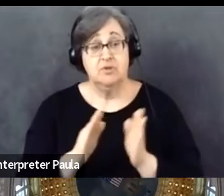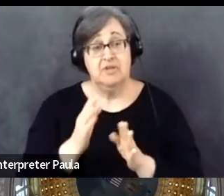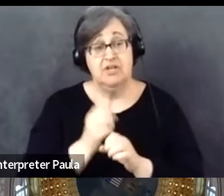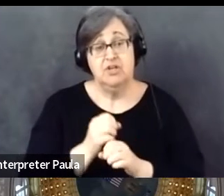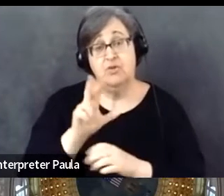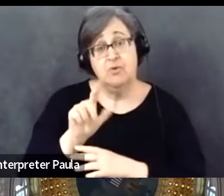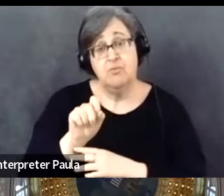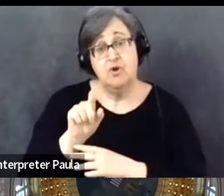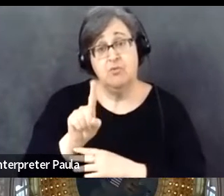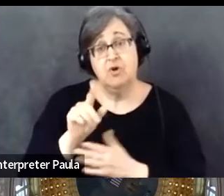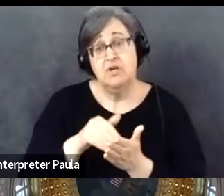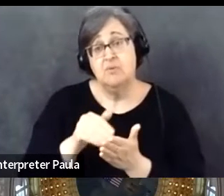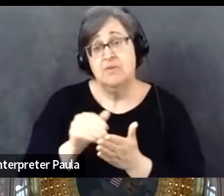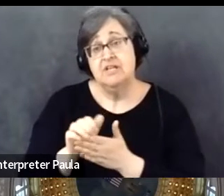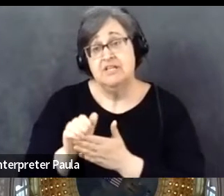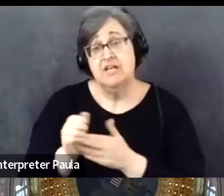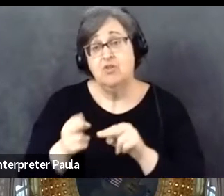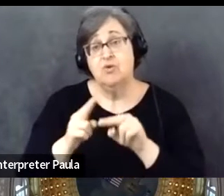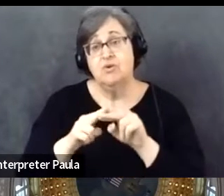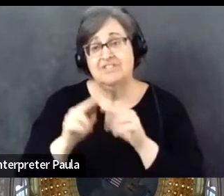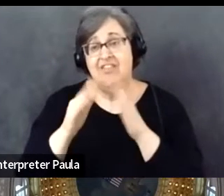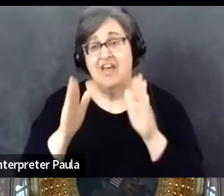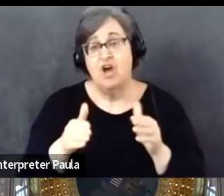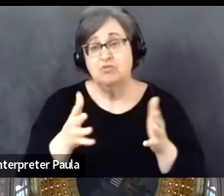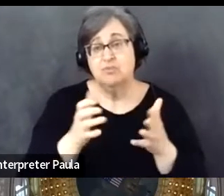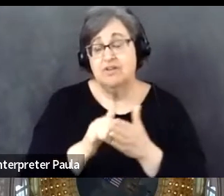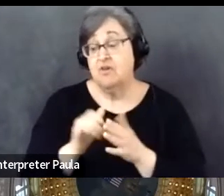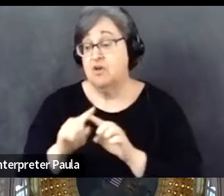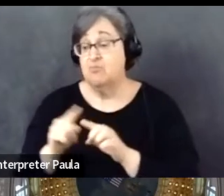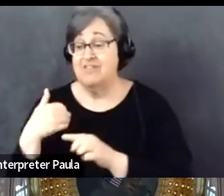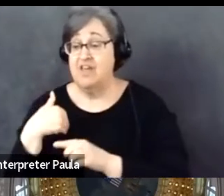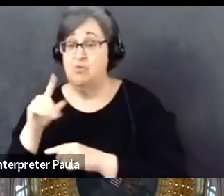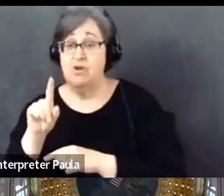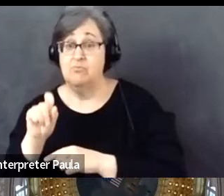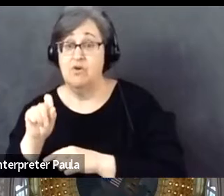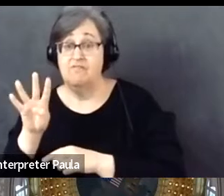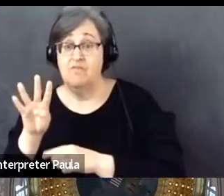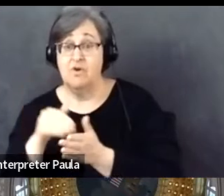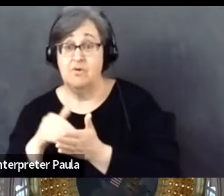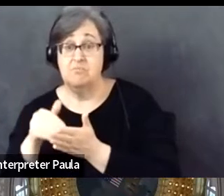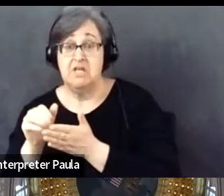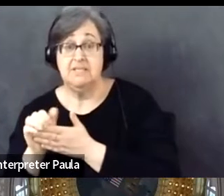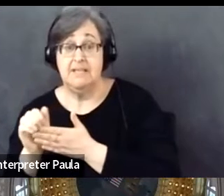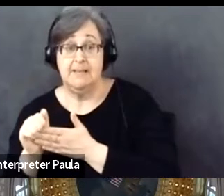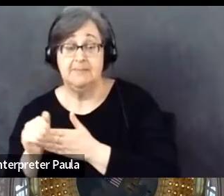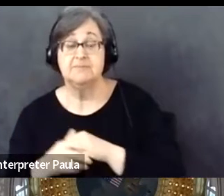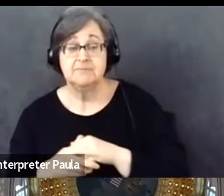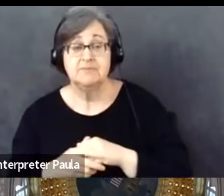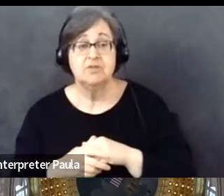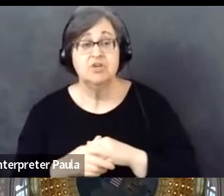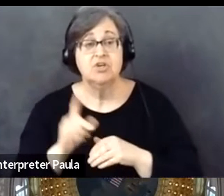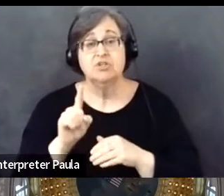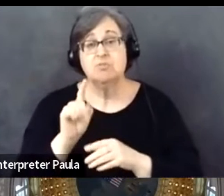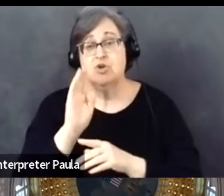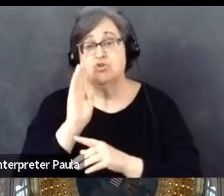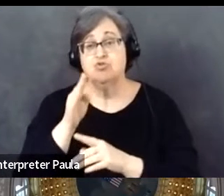million increase. That's what the House wanted, but what they ended up with was 1.4 million. So that's supposed to go